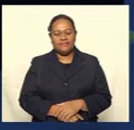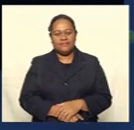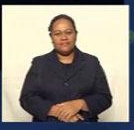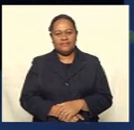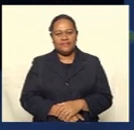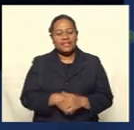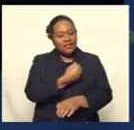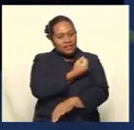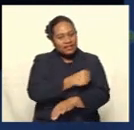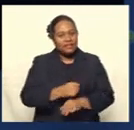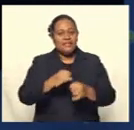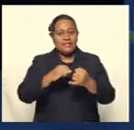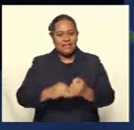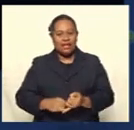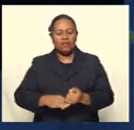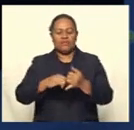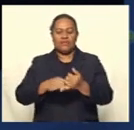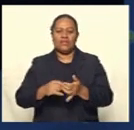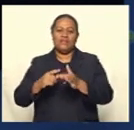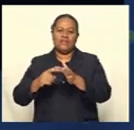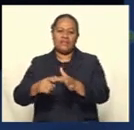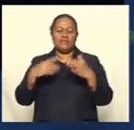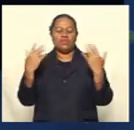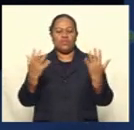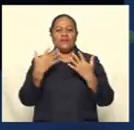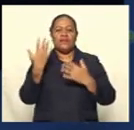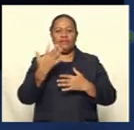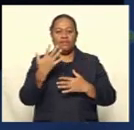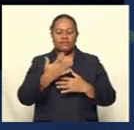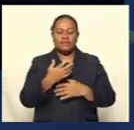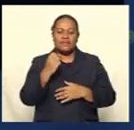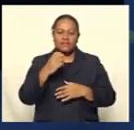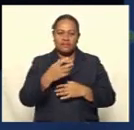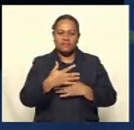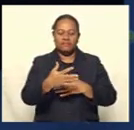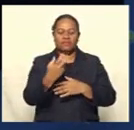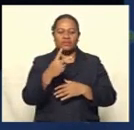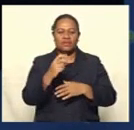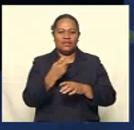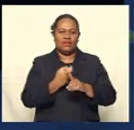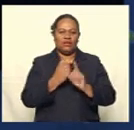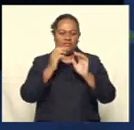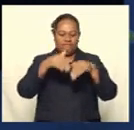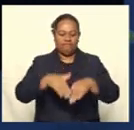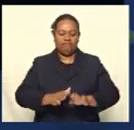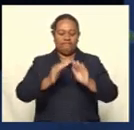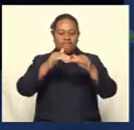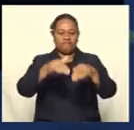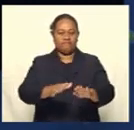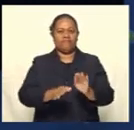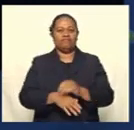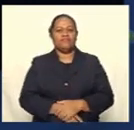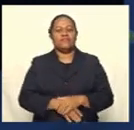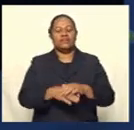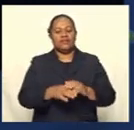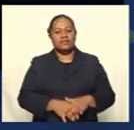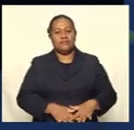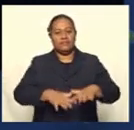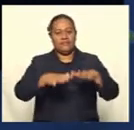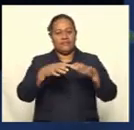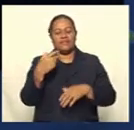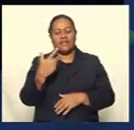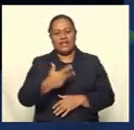At sea, south to southeast, winds 10 to 15 knots, moderate seas, moderate southerly swells. The next high tide is